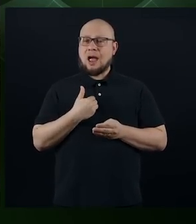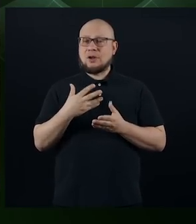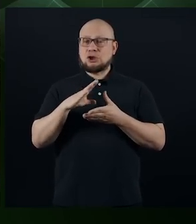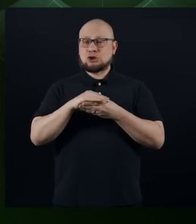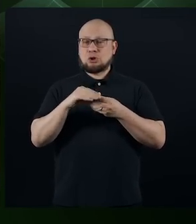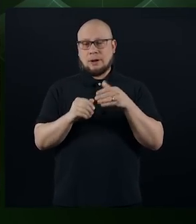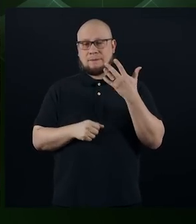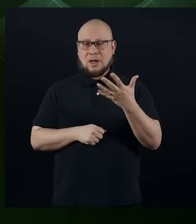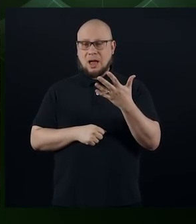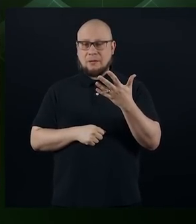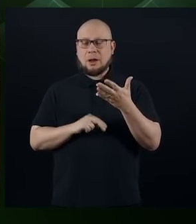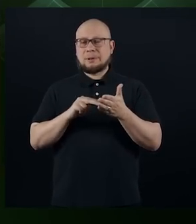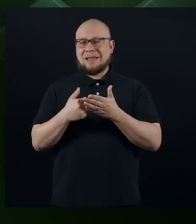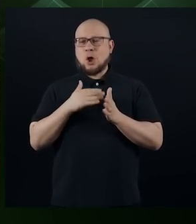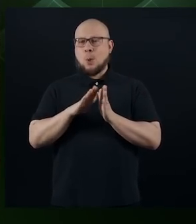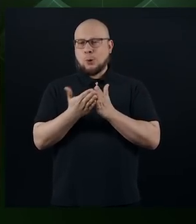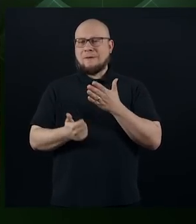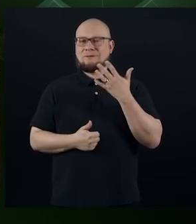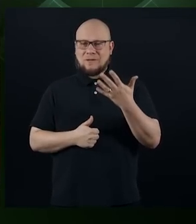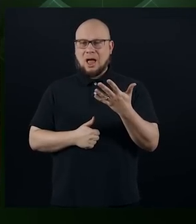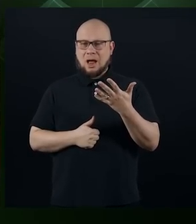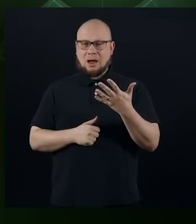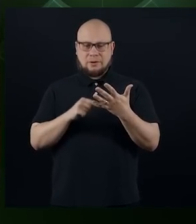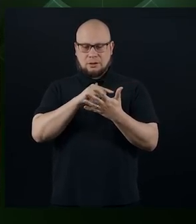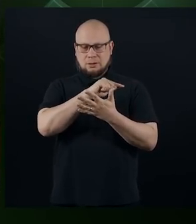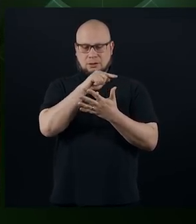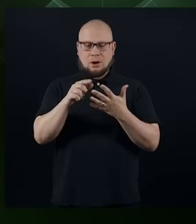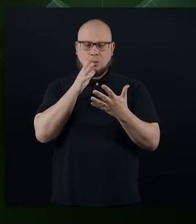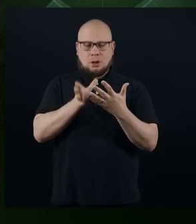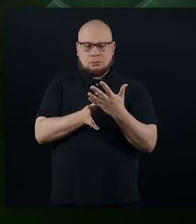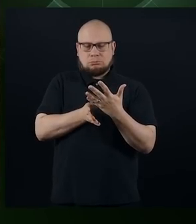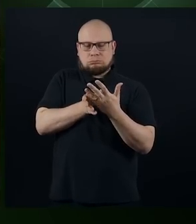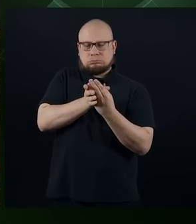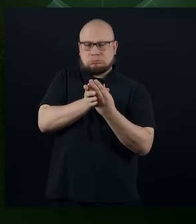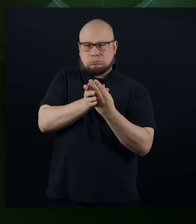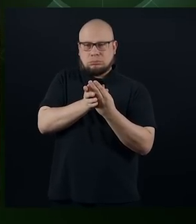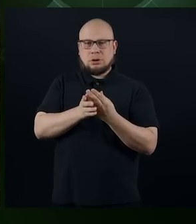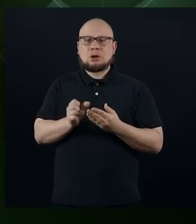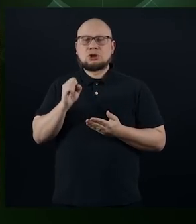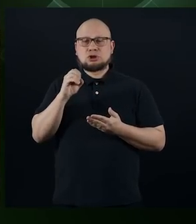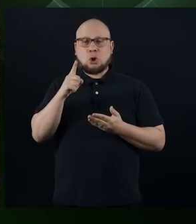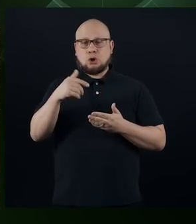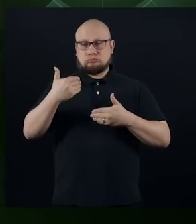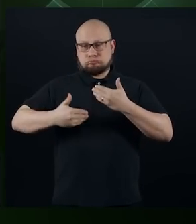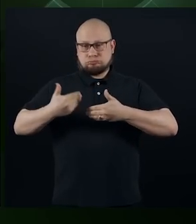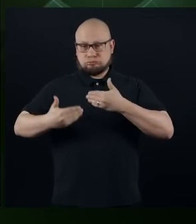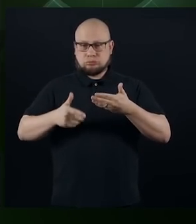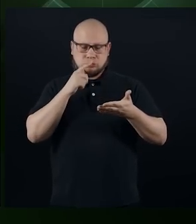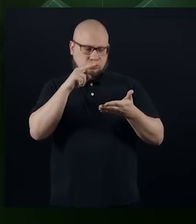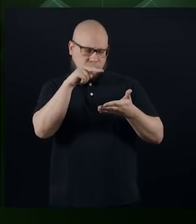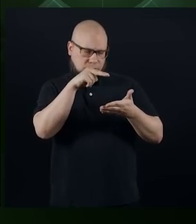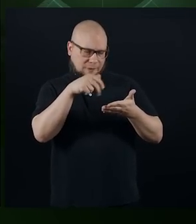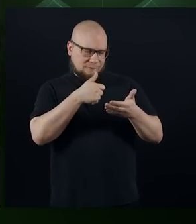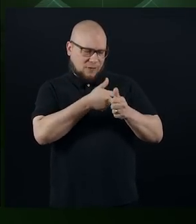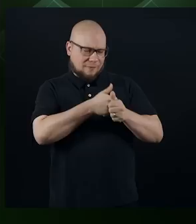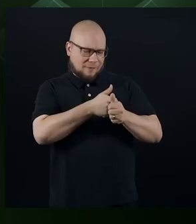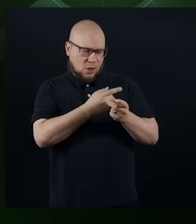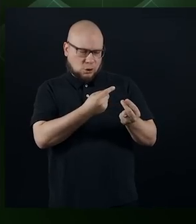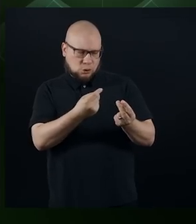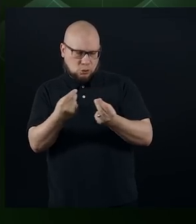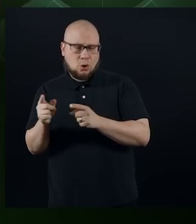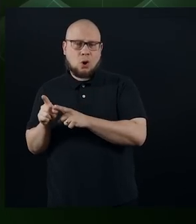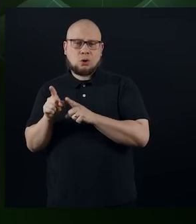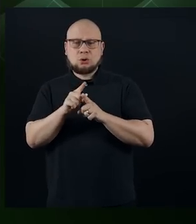well, this is essentially one book where the castaway writes down the story. And there are also